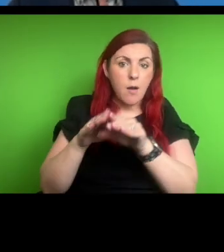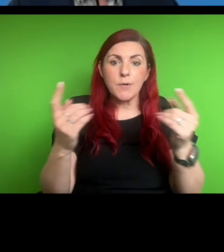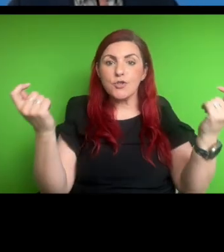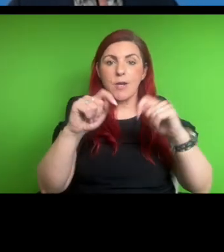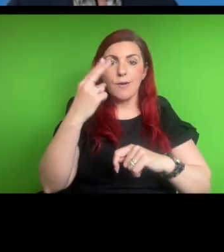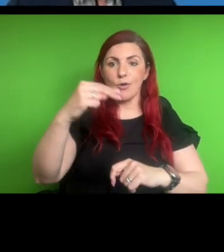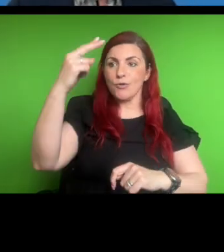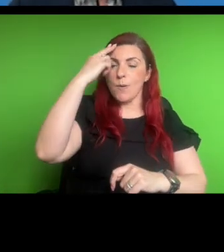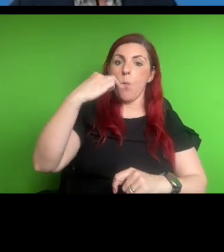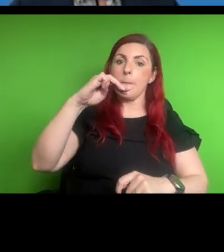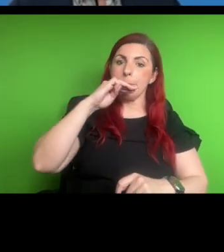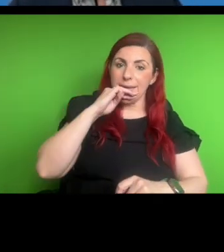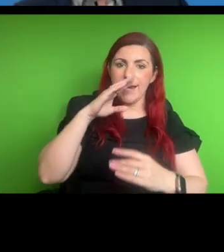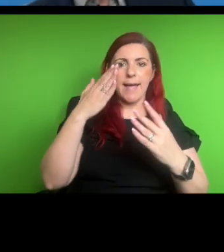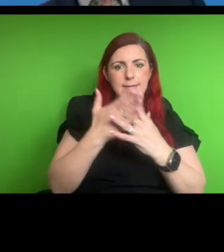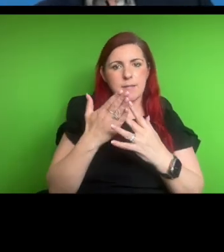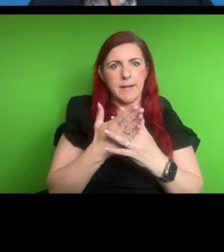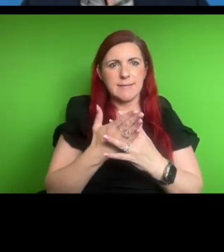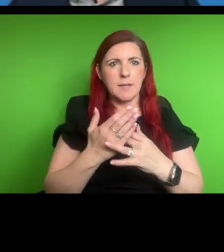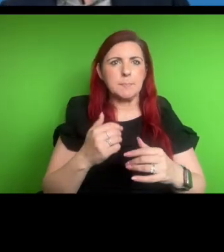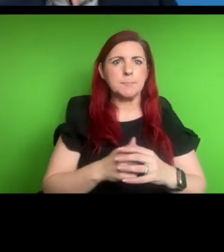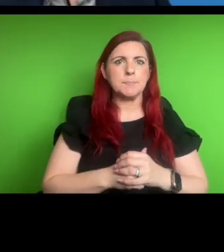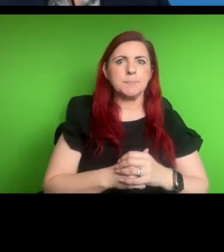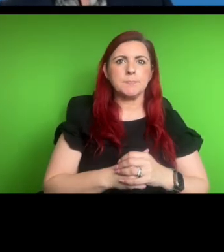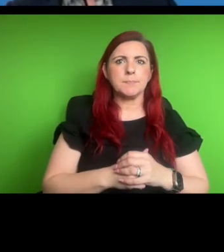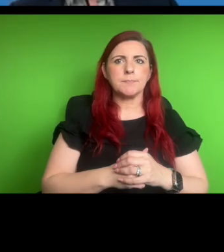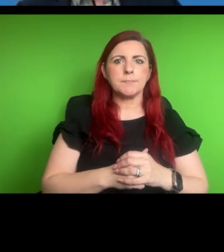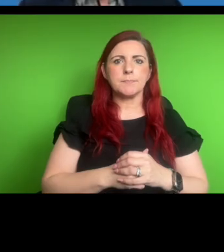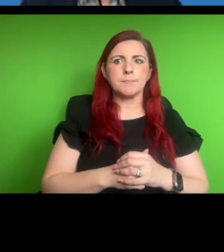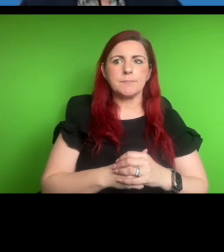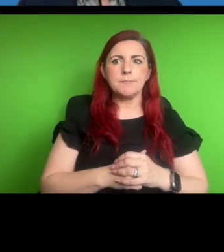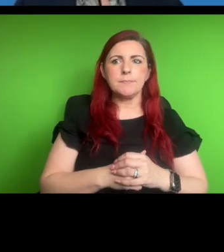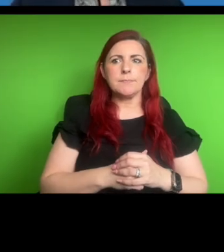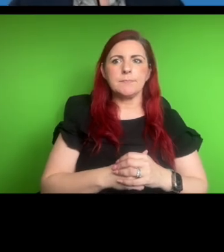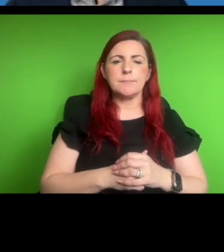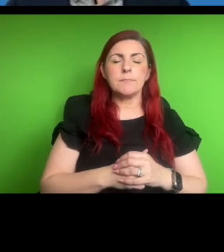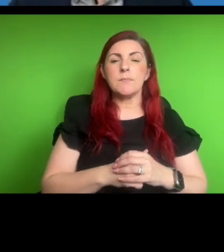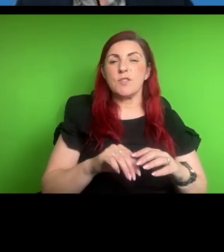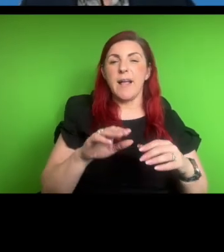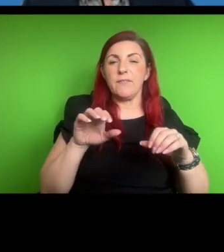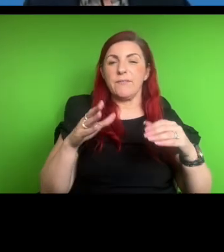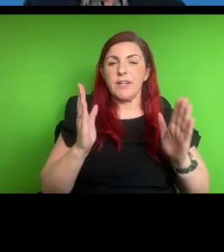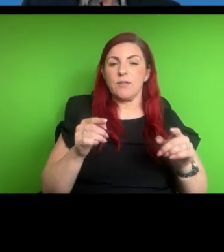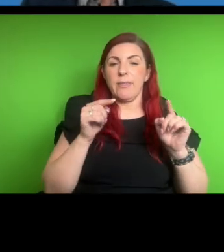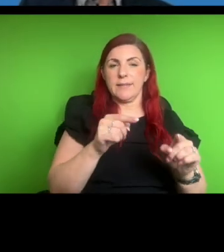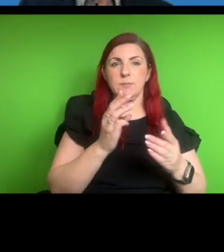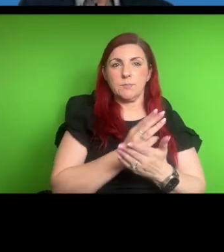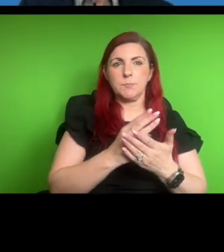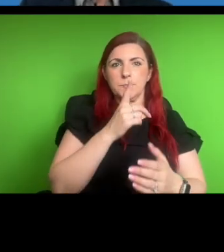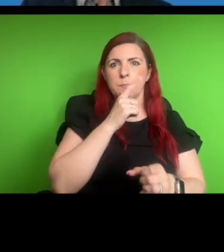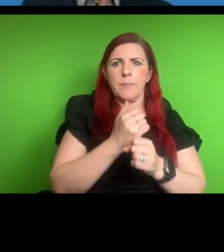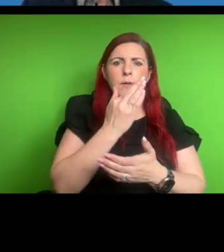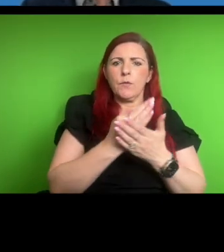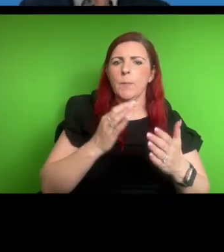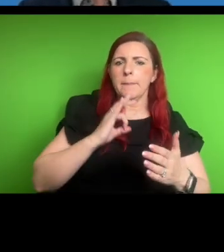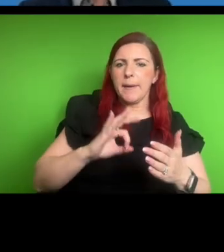means. And finally, Fergal, I'll just finish off by giving a few benefits as we see it